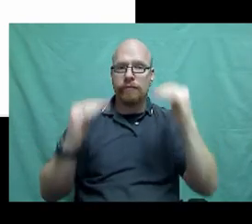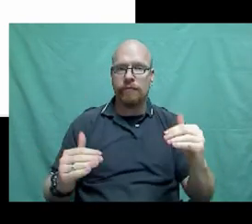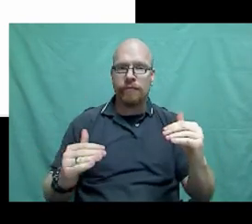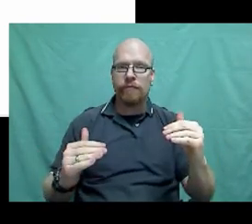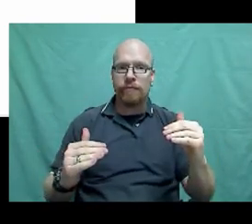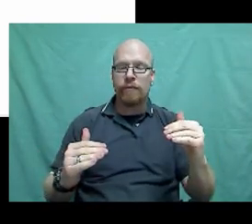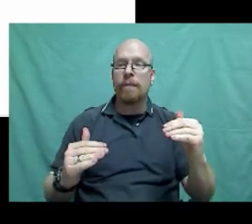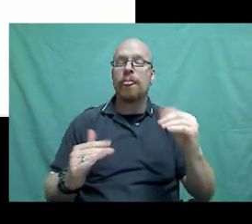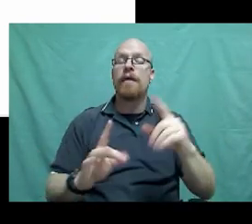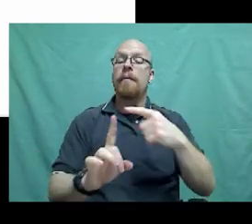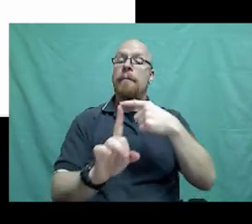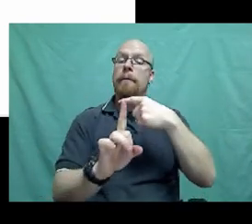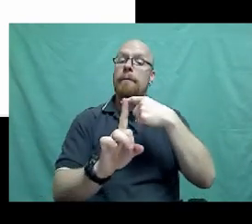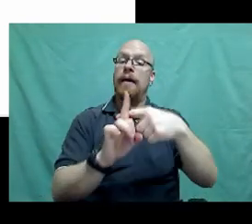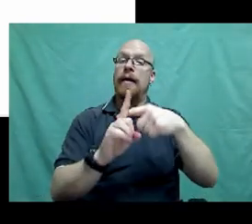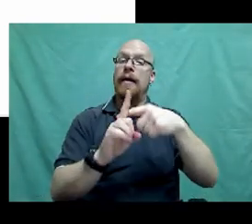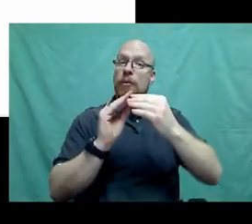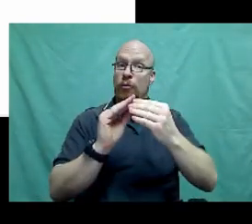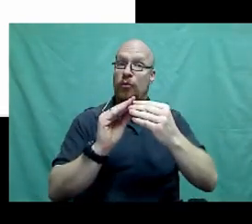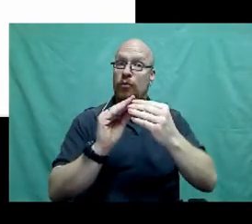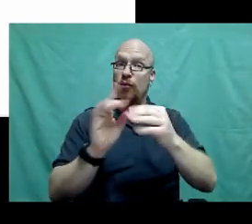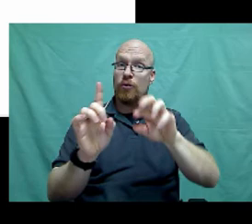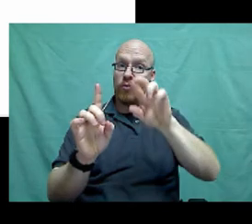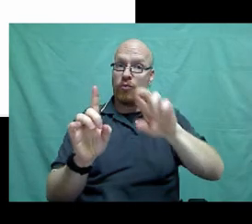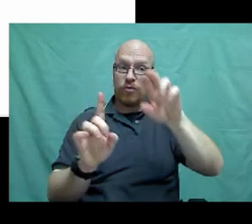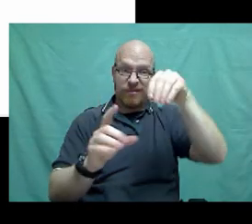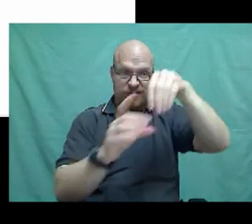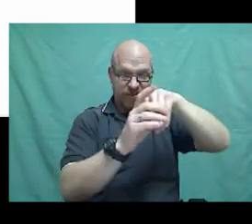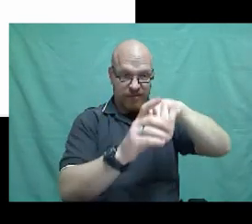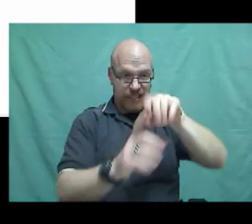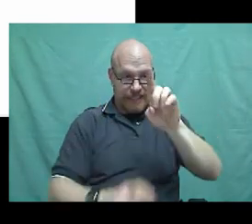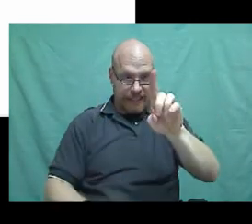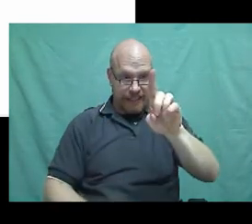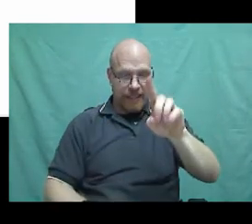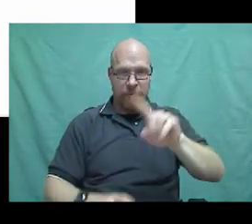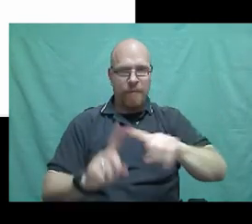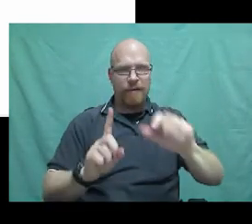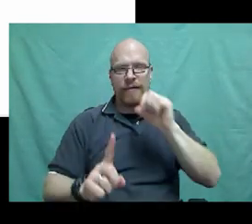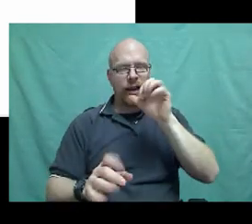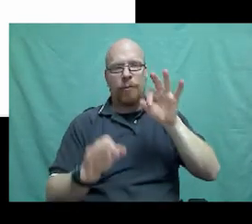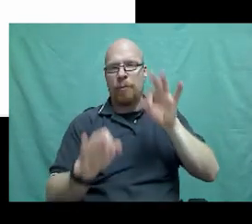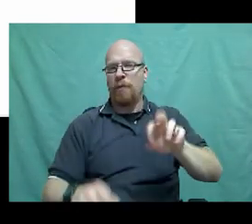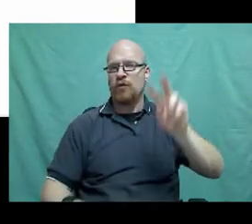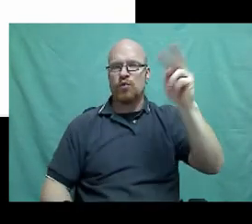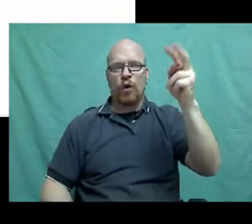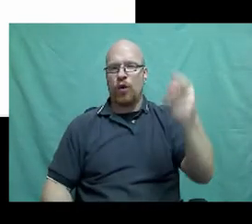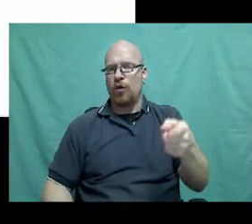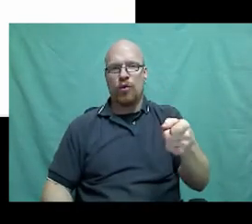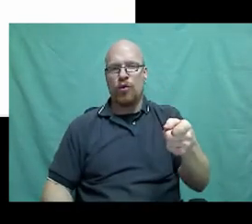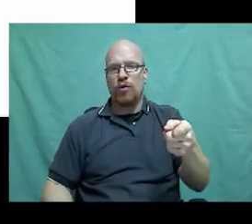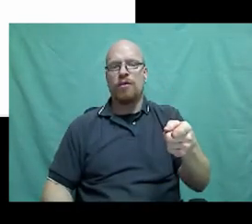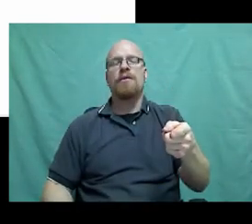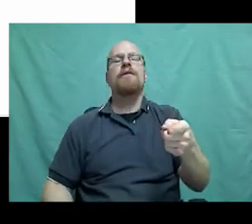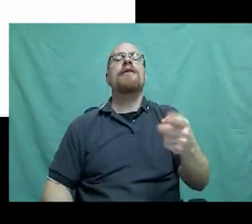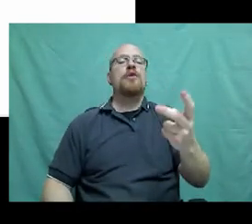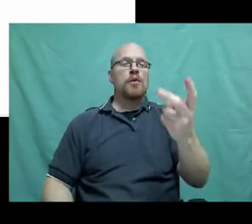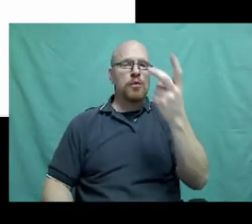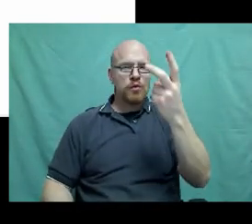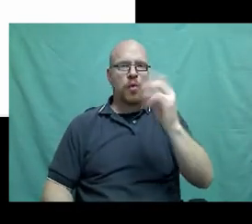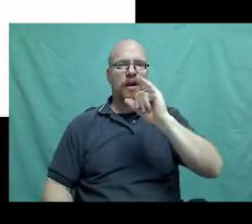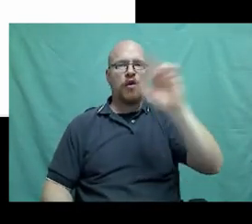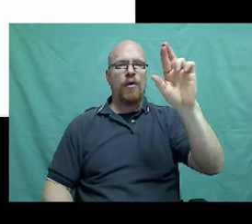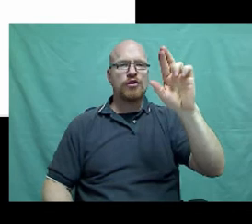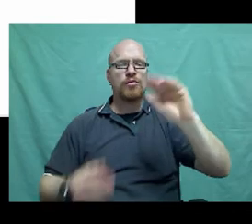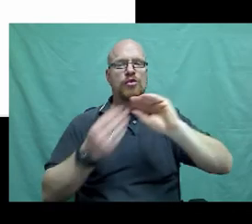this one. If you have a positive square root, positive number in the square root, but it's not a perfect